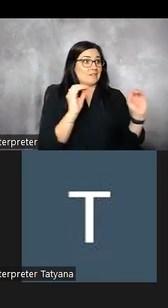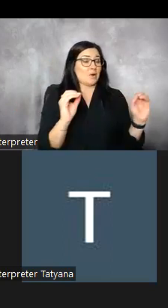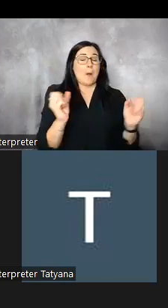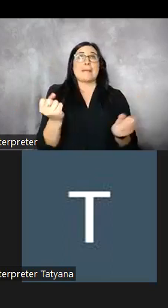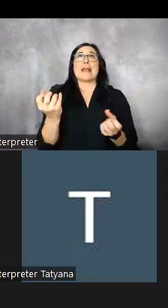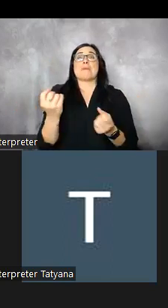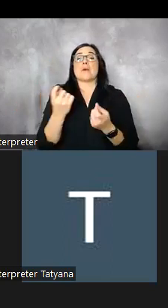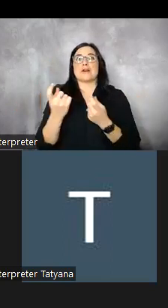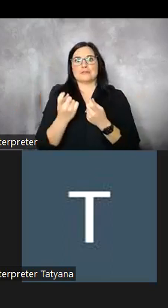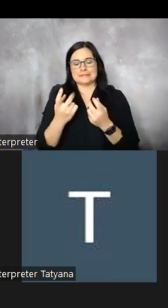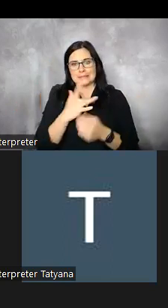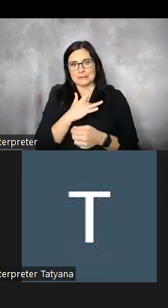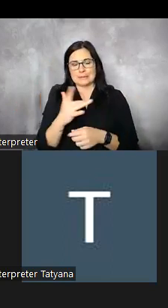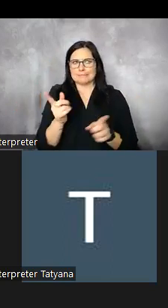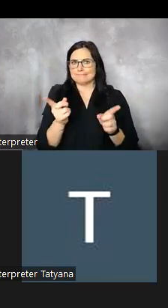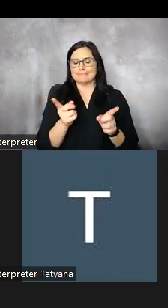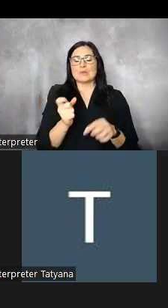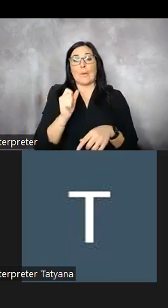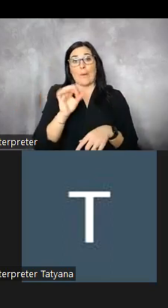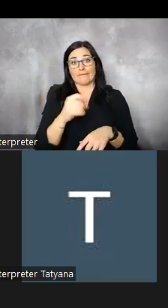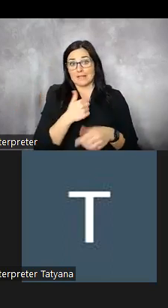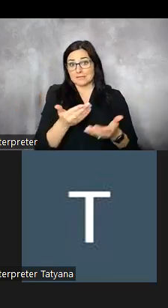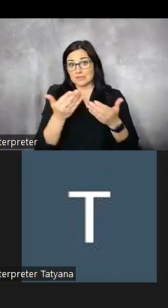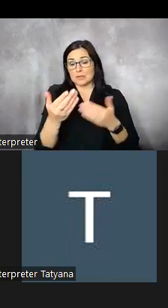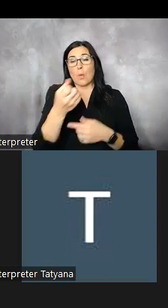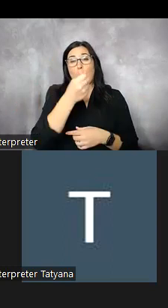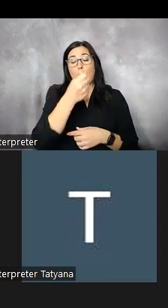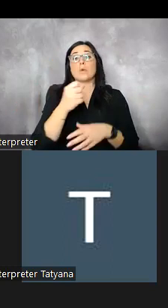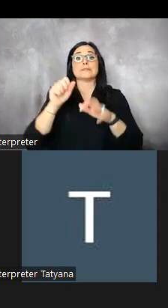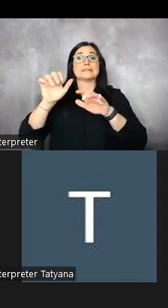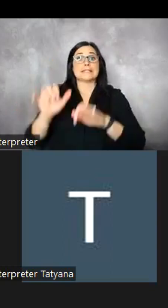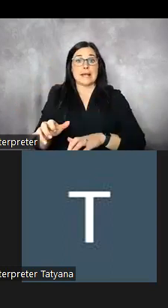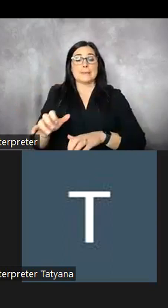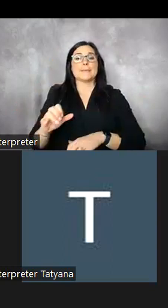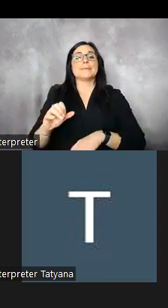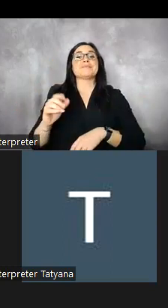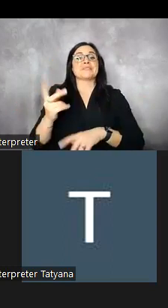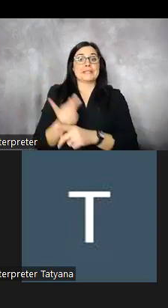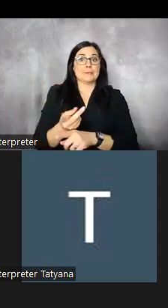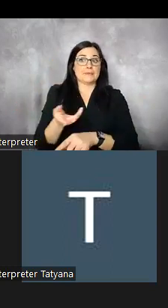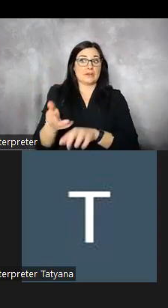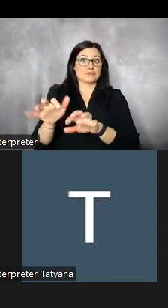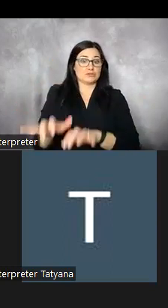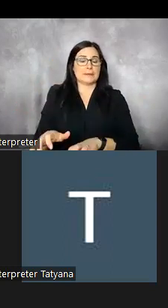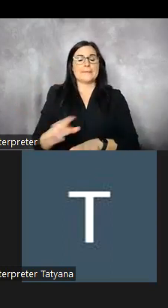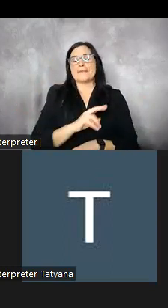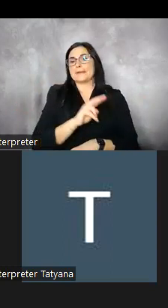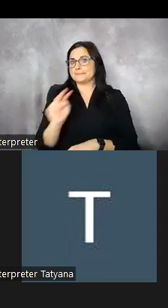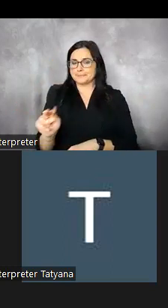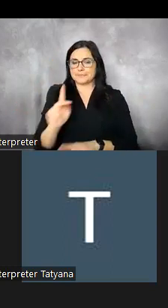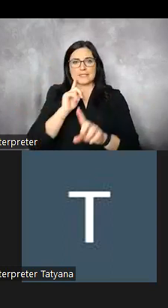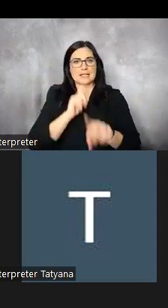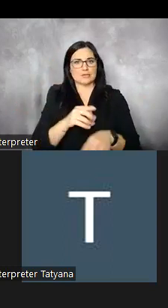hundreds of them. So if I may suggest, just go ahead and type them in the chat. We will keep them in there. If you provide your name and your